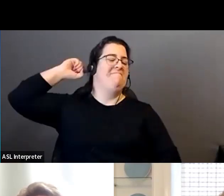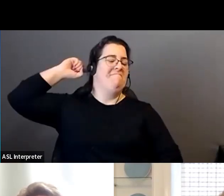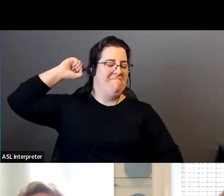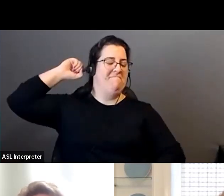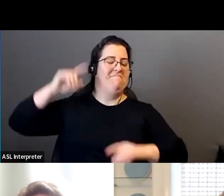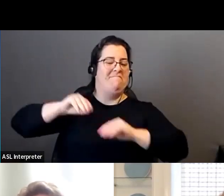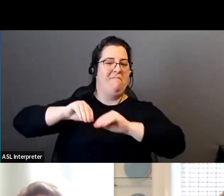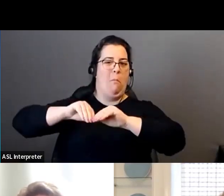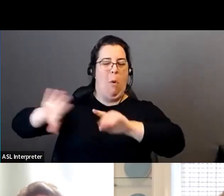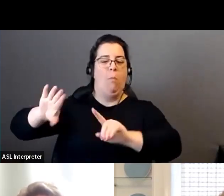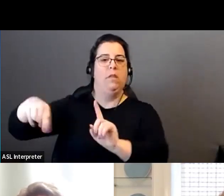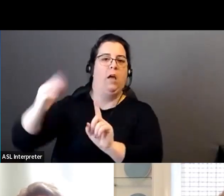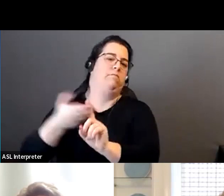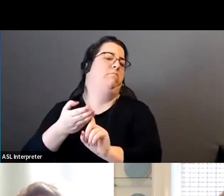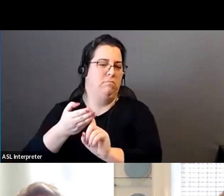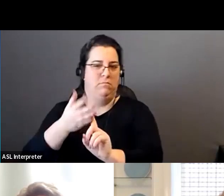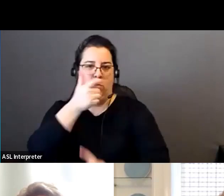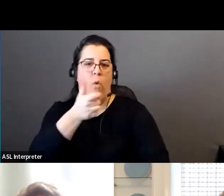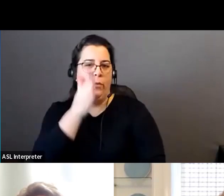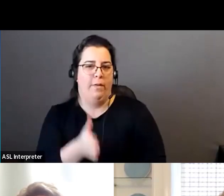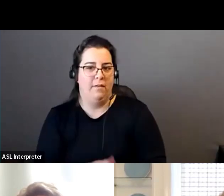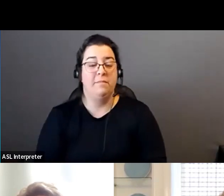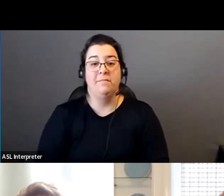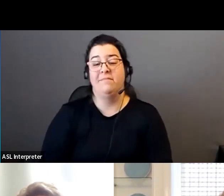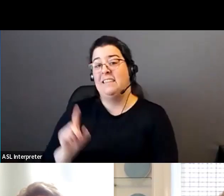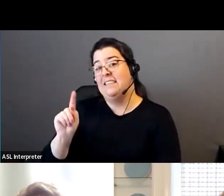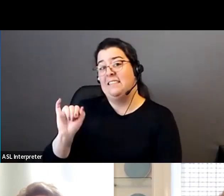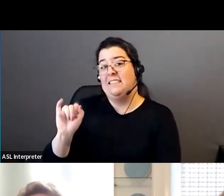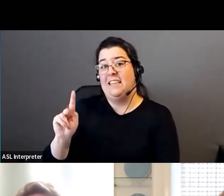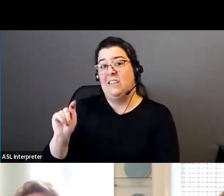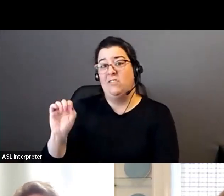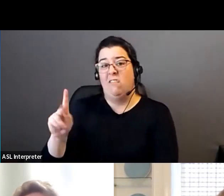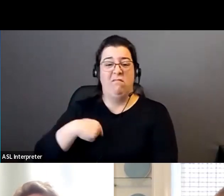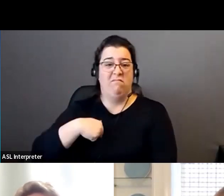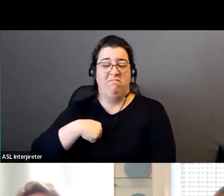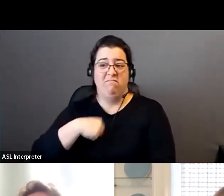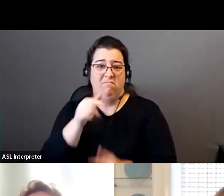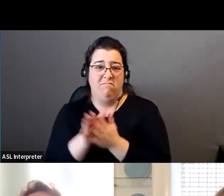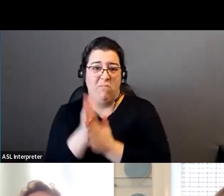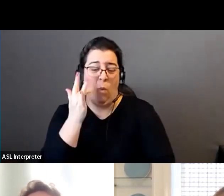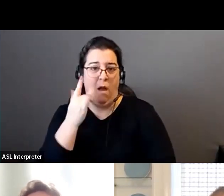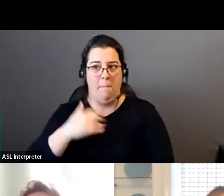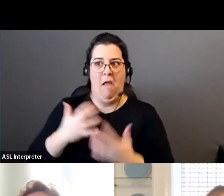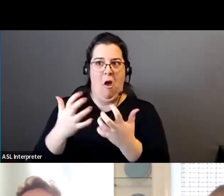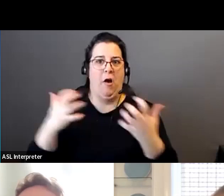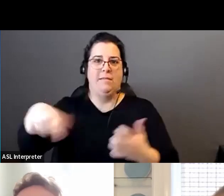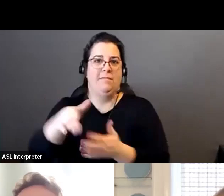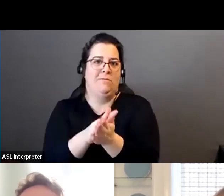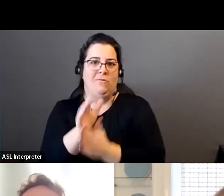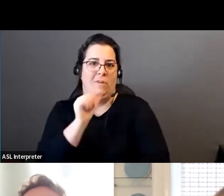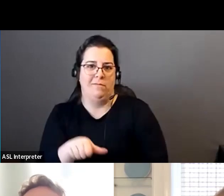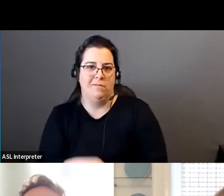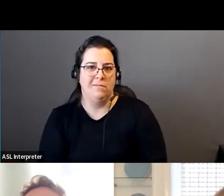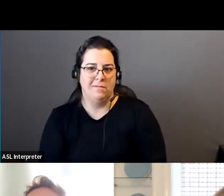spot. Mm-hmm. I don't do TikTok. Why don't I do TikTok? Because my audience isn't on TikTok. Okay. And maybe just for those that don't